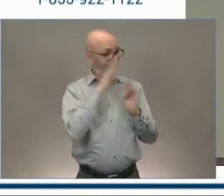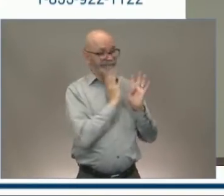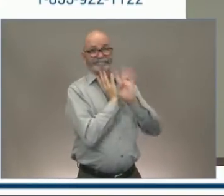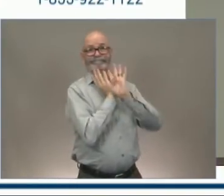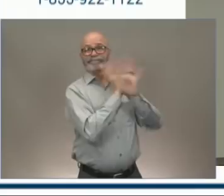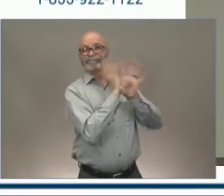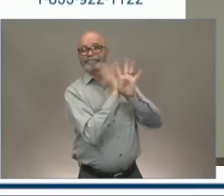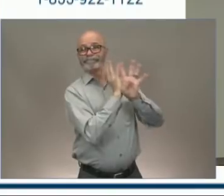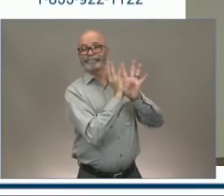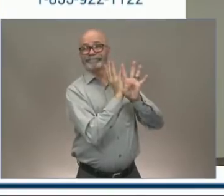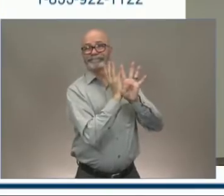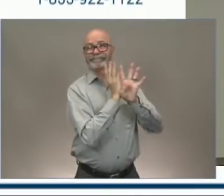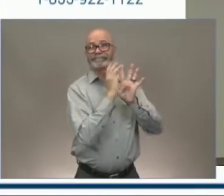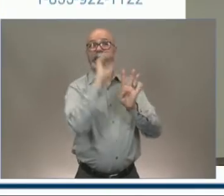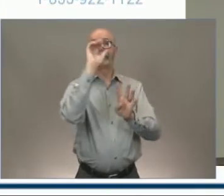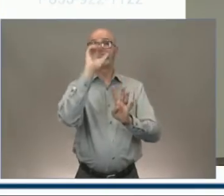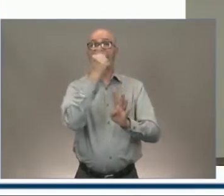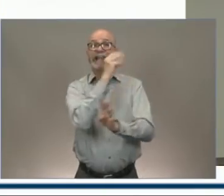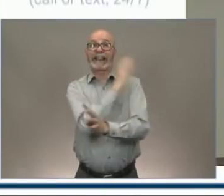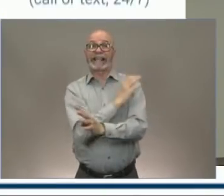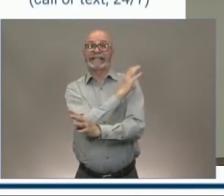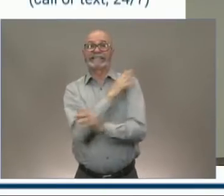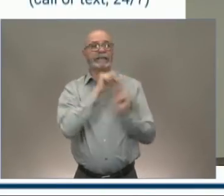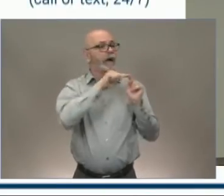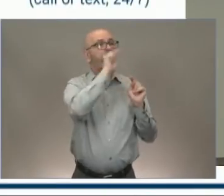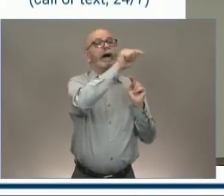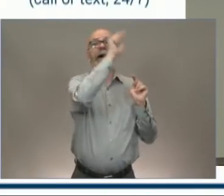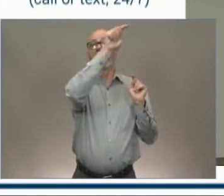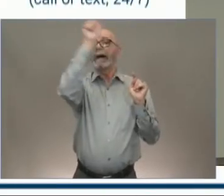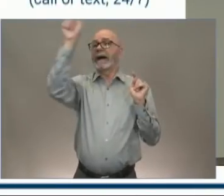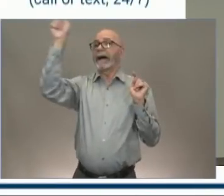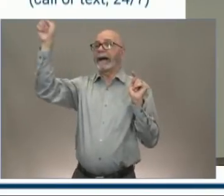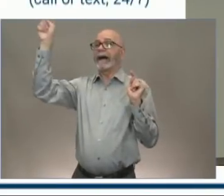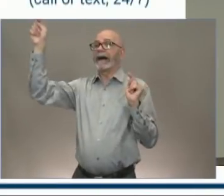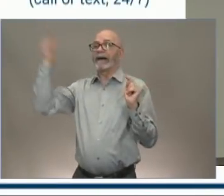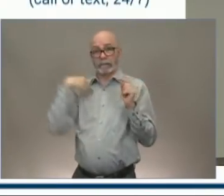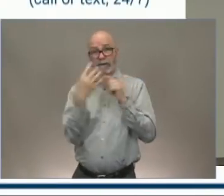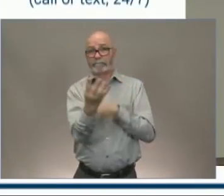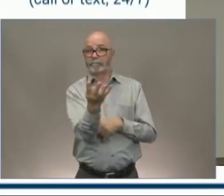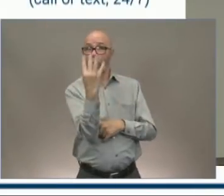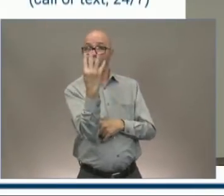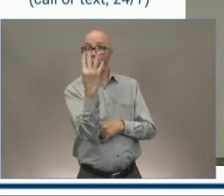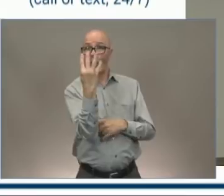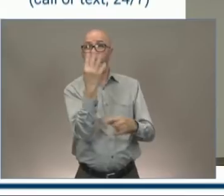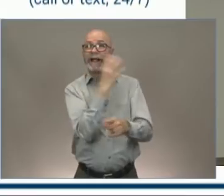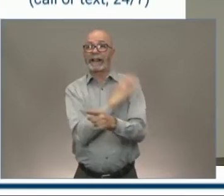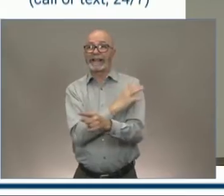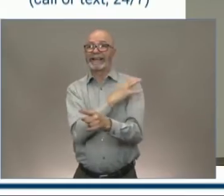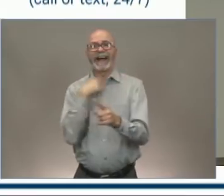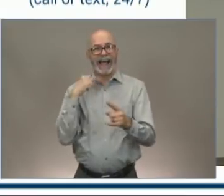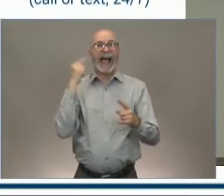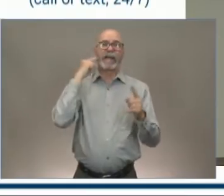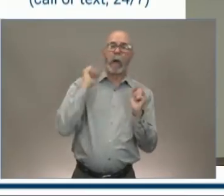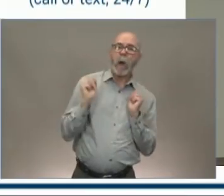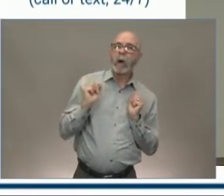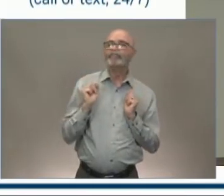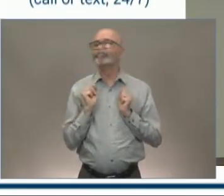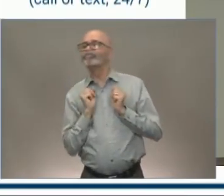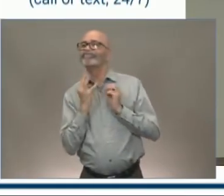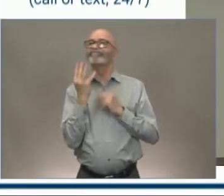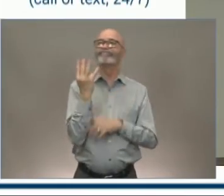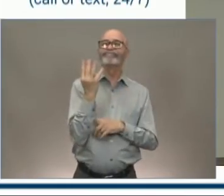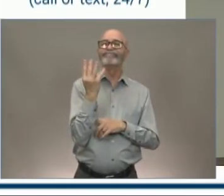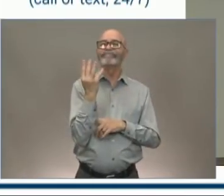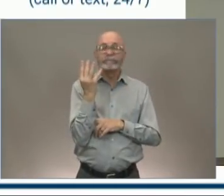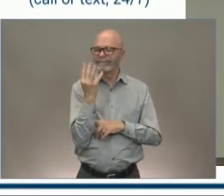clinics across the province. Although we had planned for an increased traffic to the booking site, we did not anticipate the overwhelming number of people who on